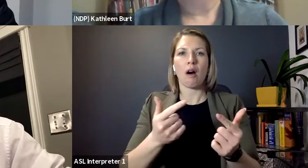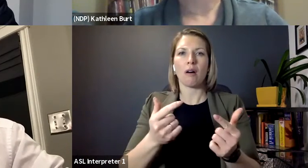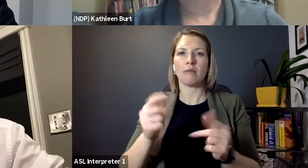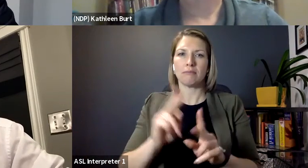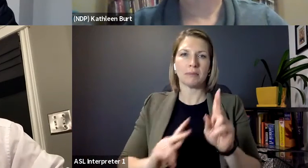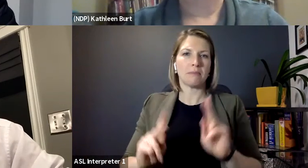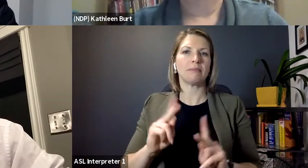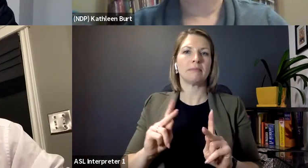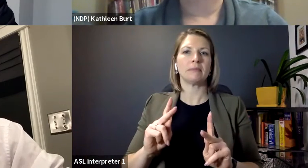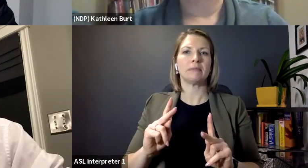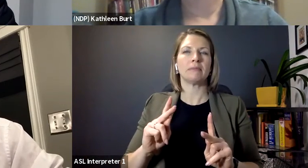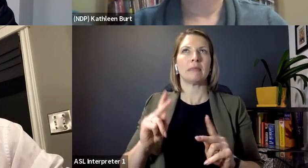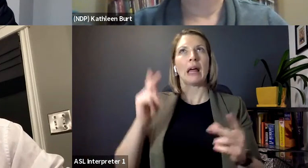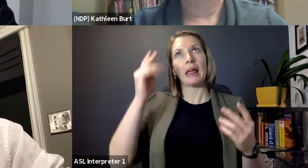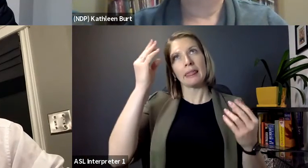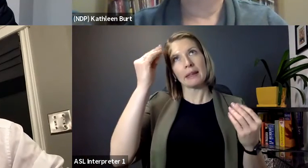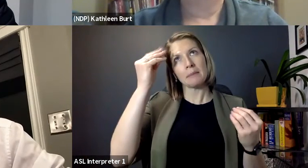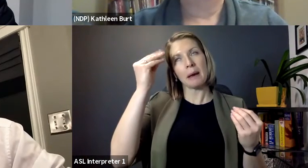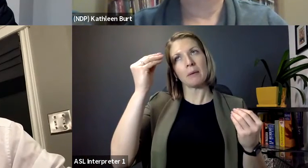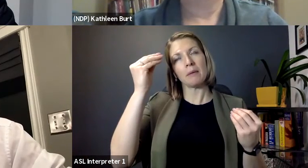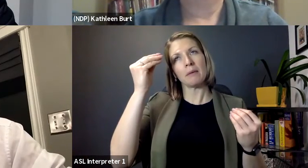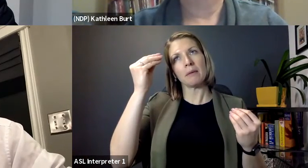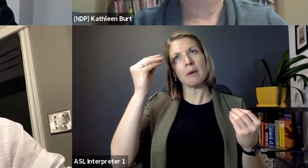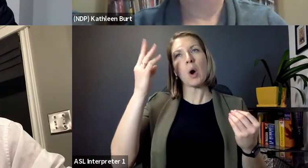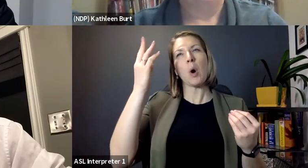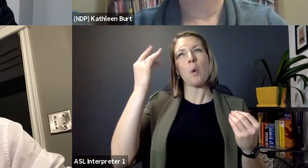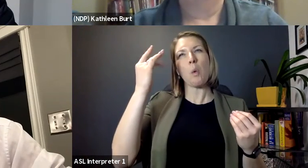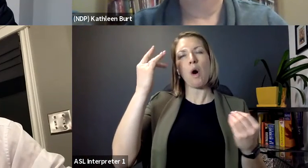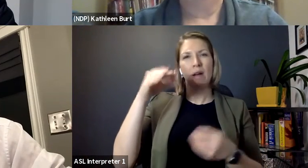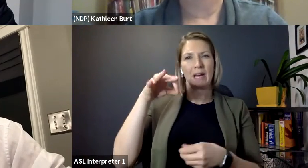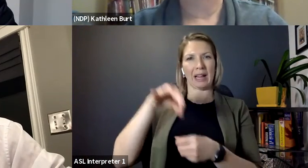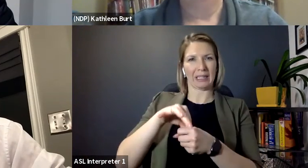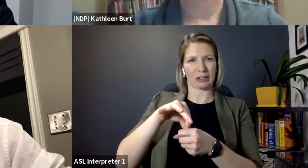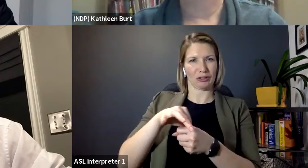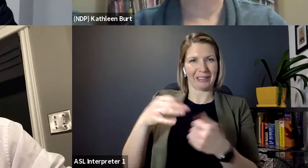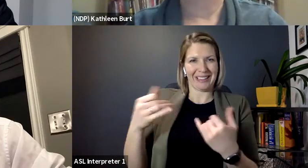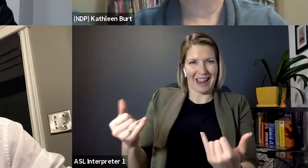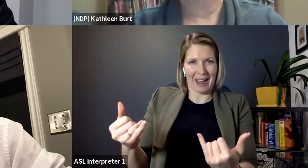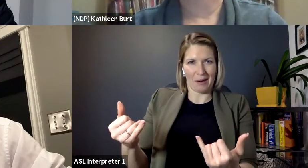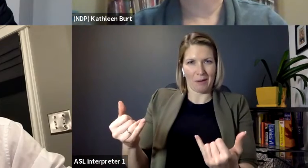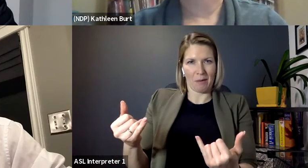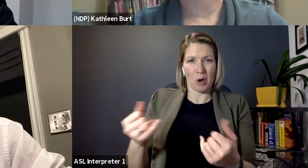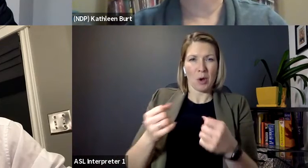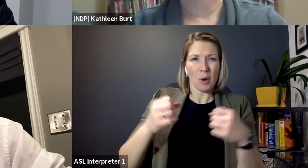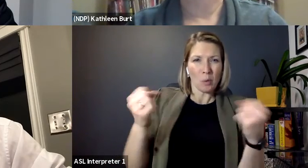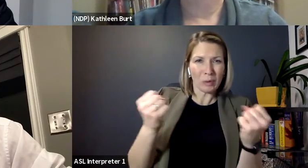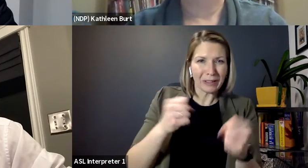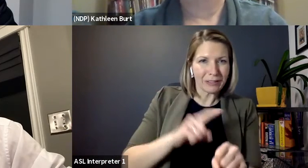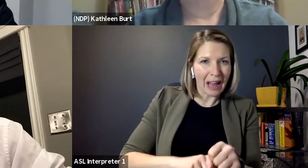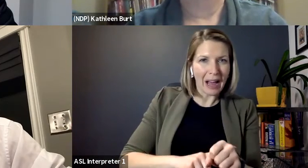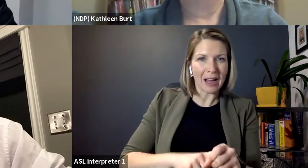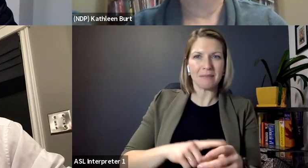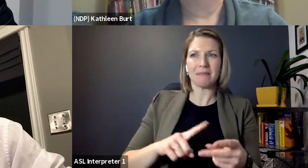to consider why we're having the election now, in the middle of the winter, in the middle